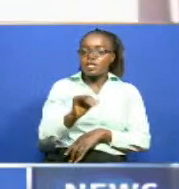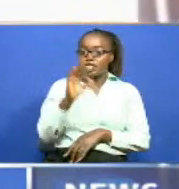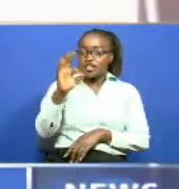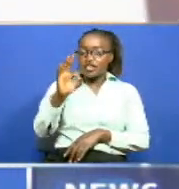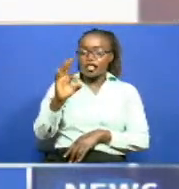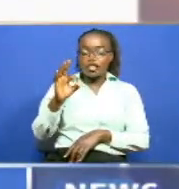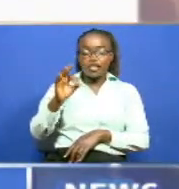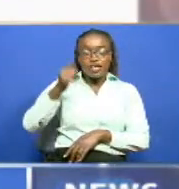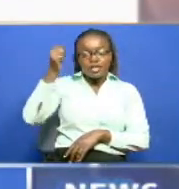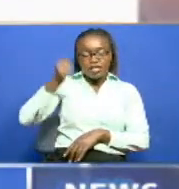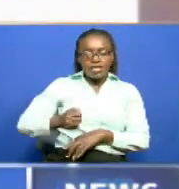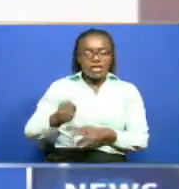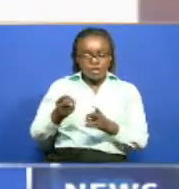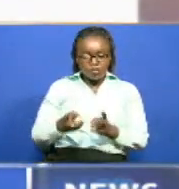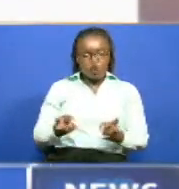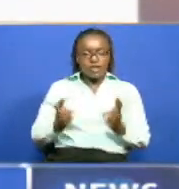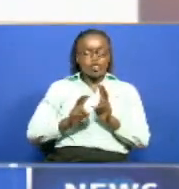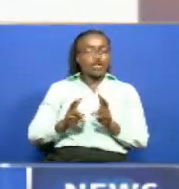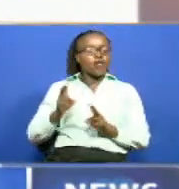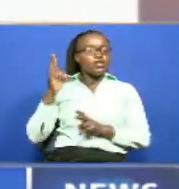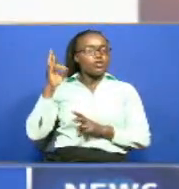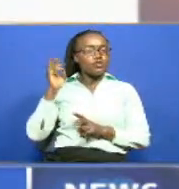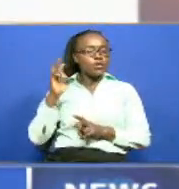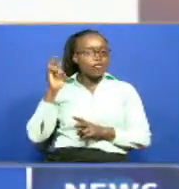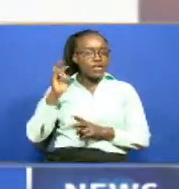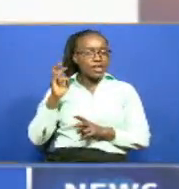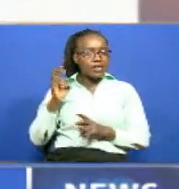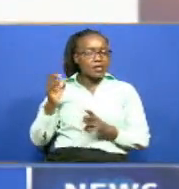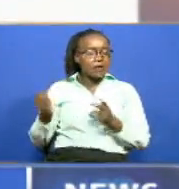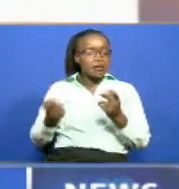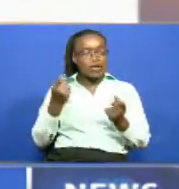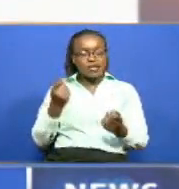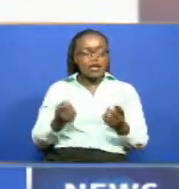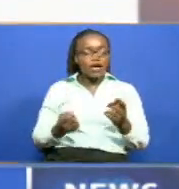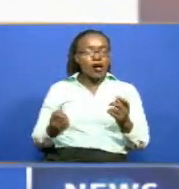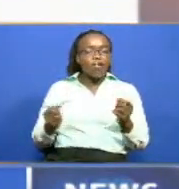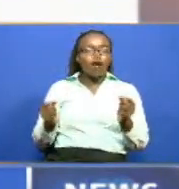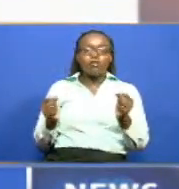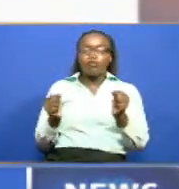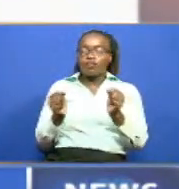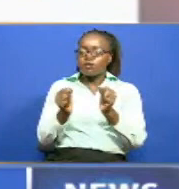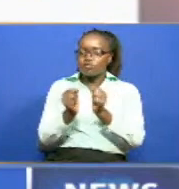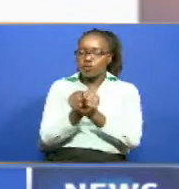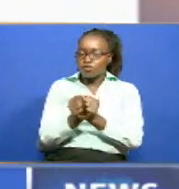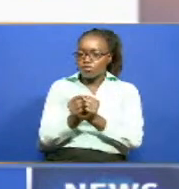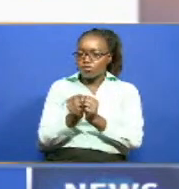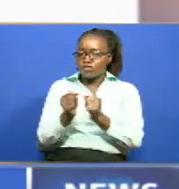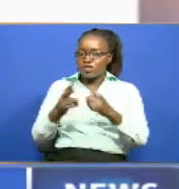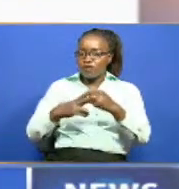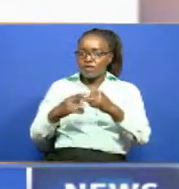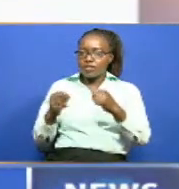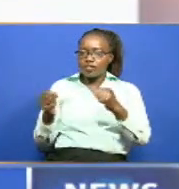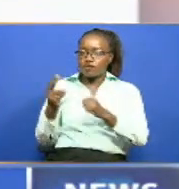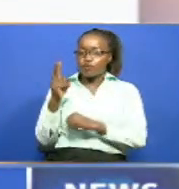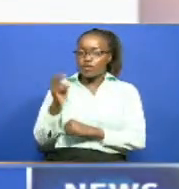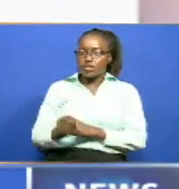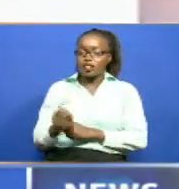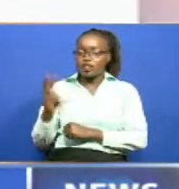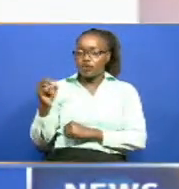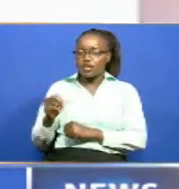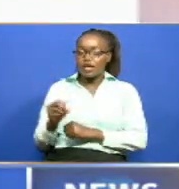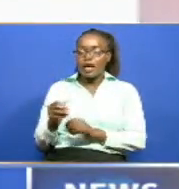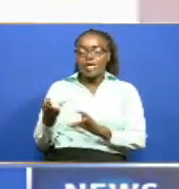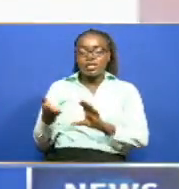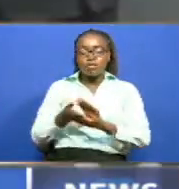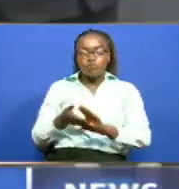3-judge bench to hear the matter on the 7th October 2020. Parties in the case were also ordered to file their submission